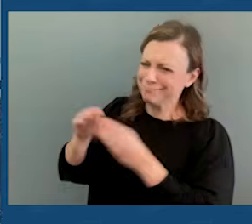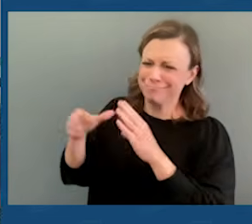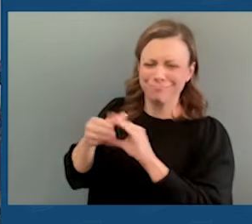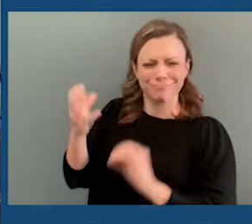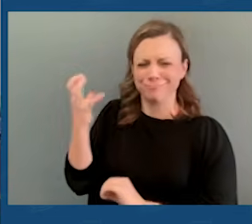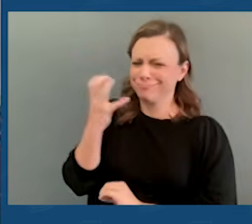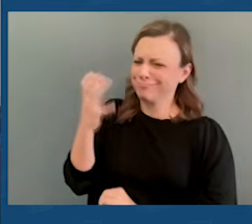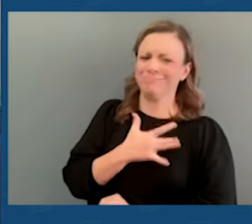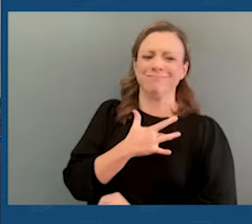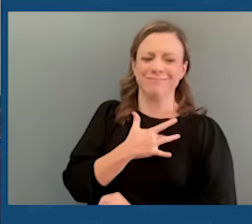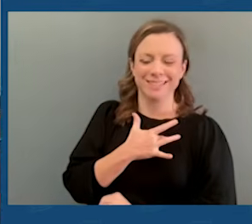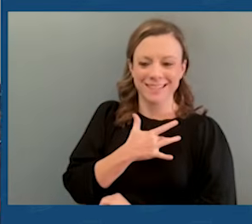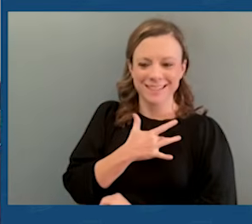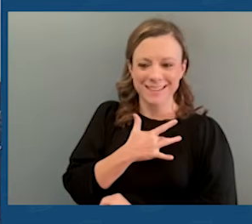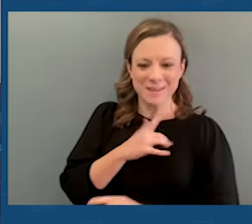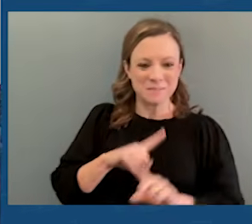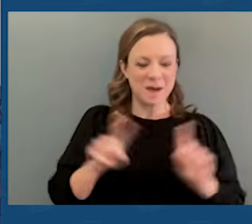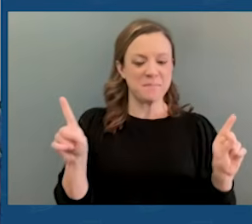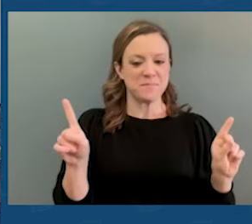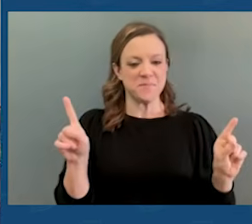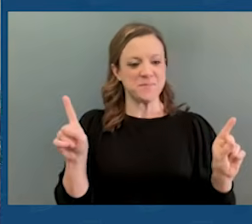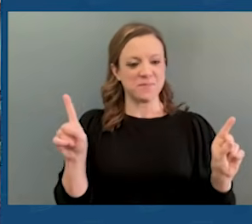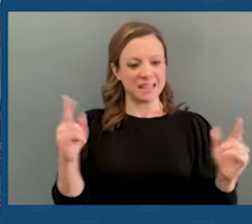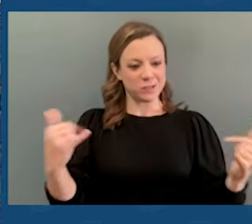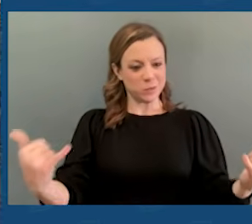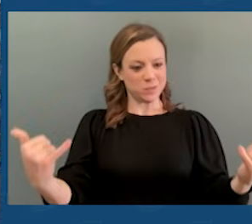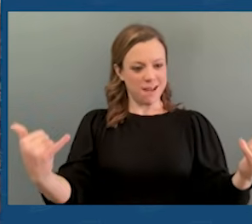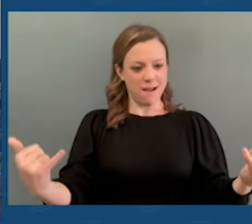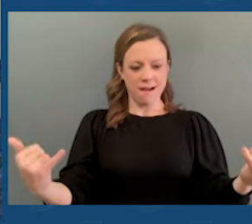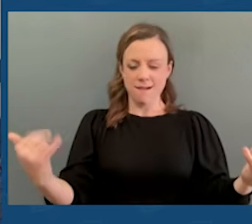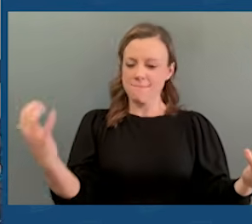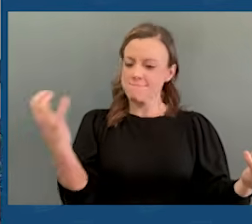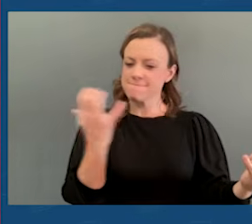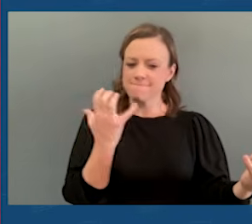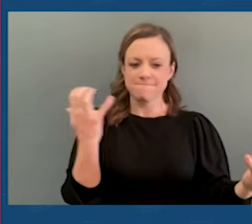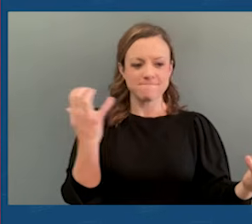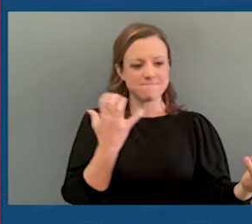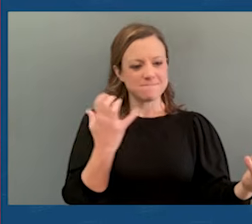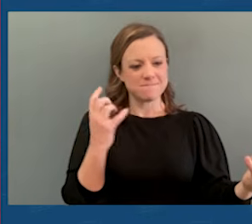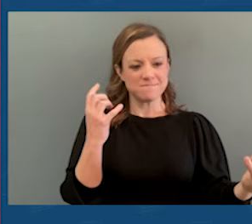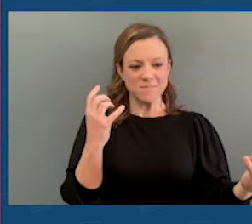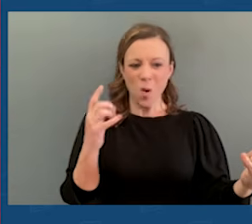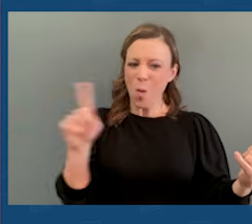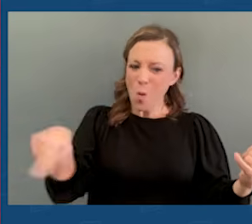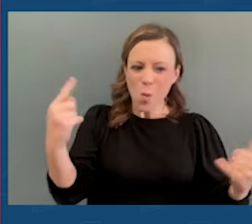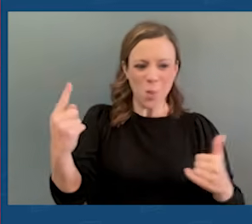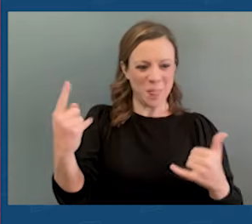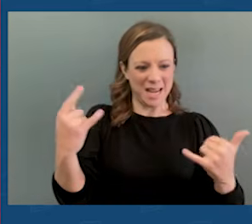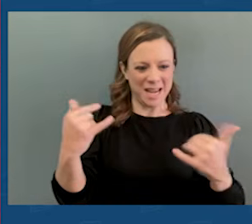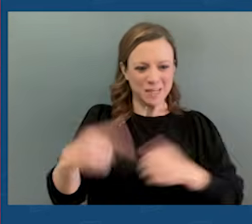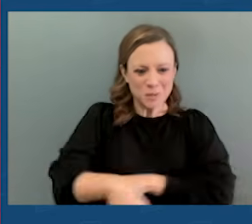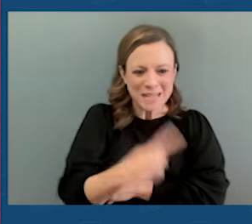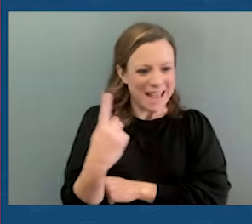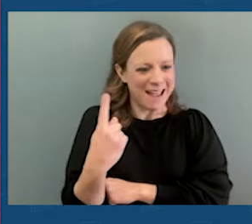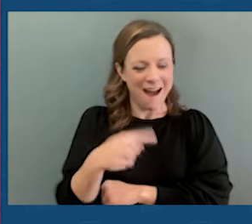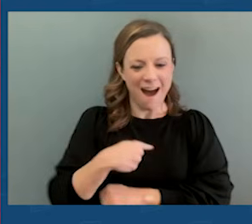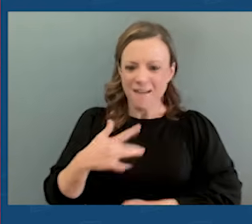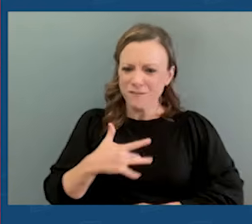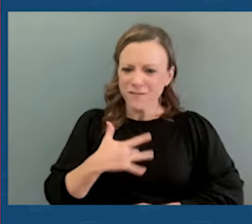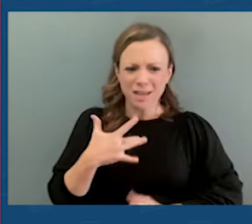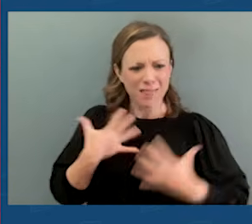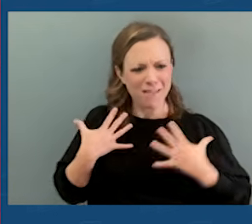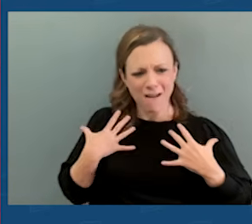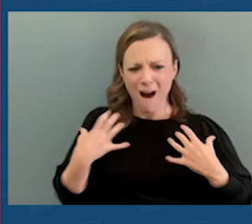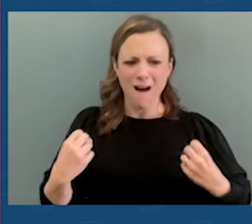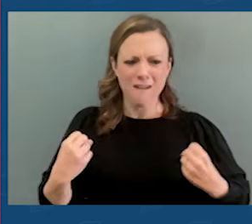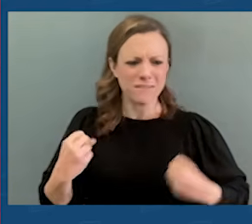Only on a day like this can I feel the confidence and the power